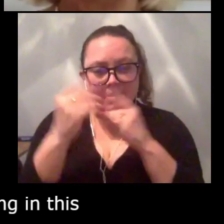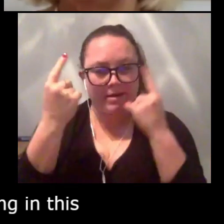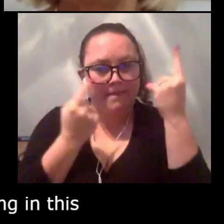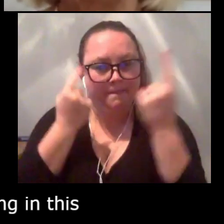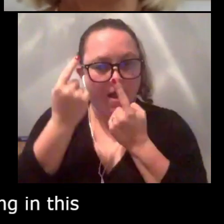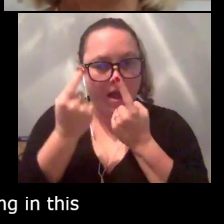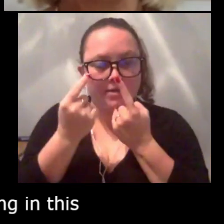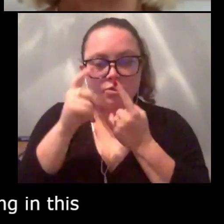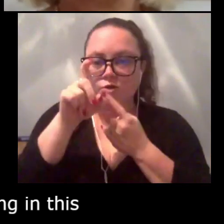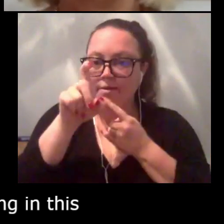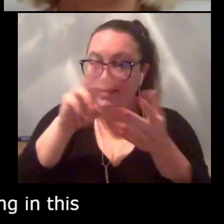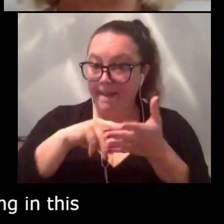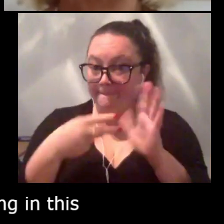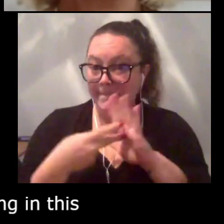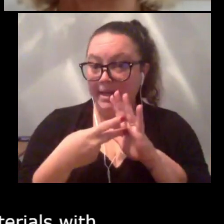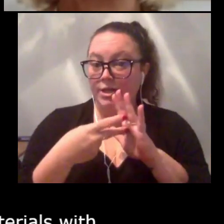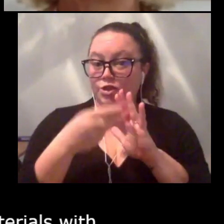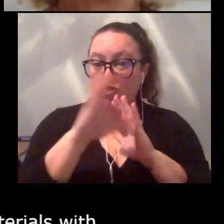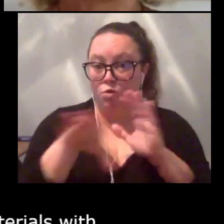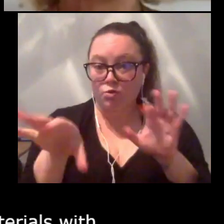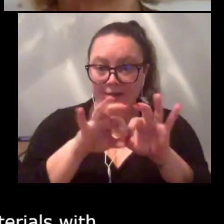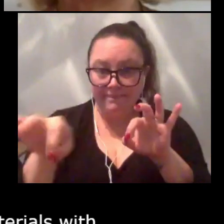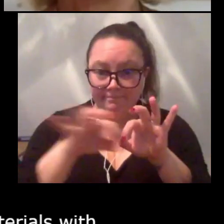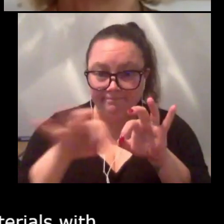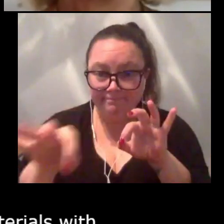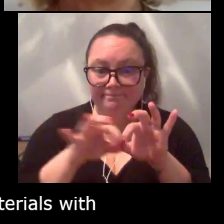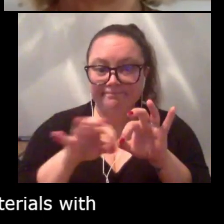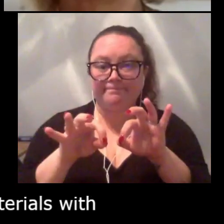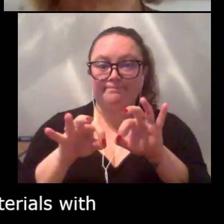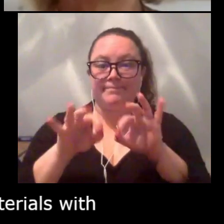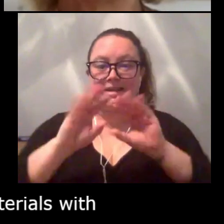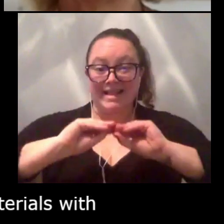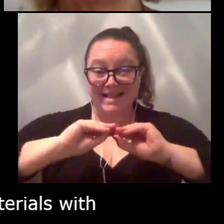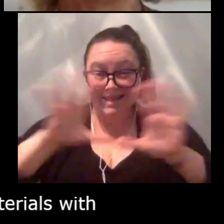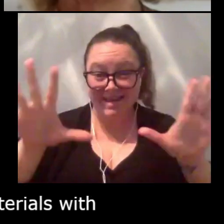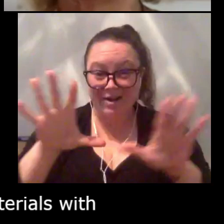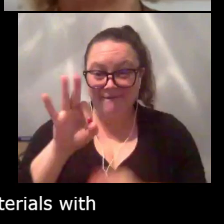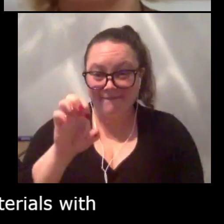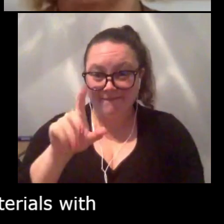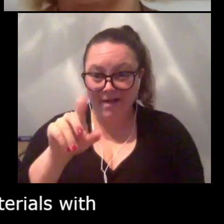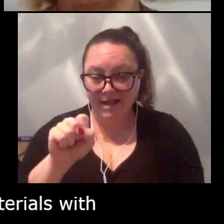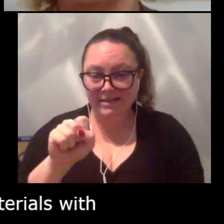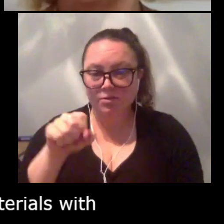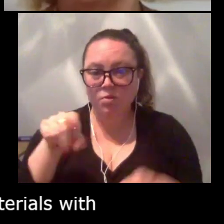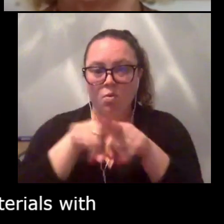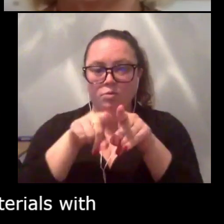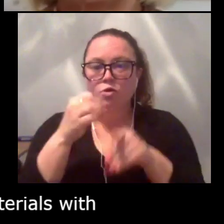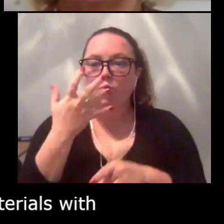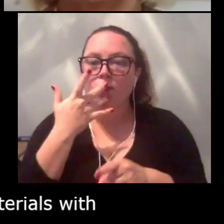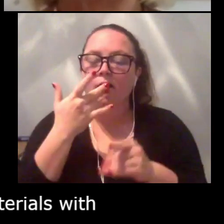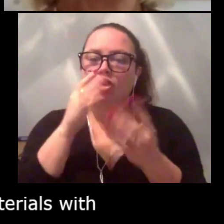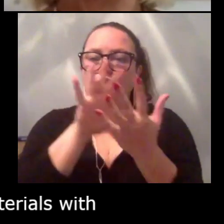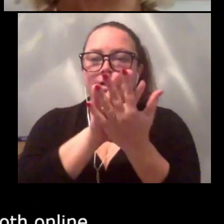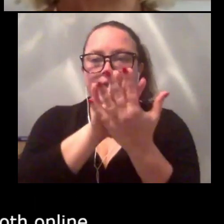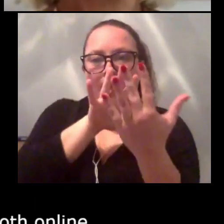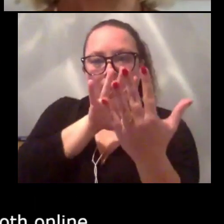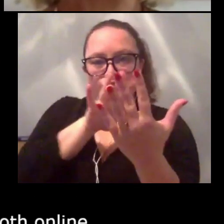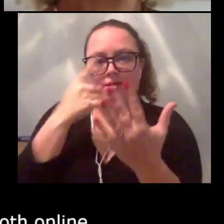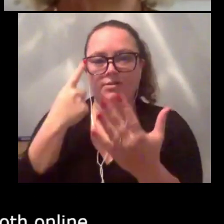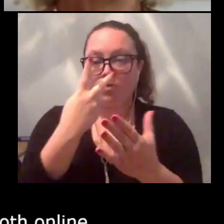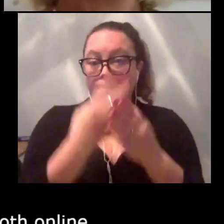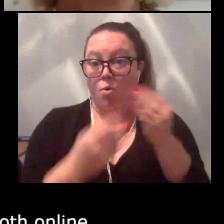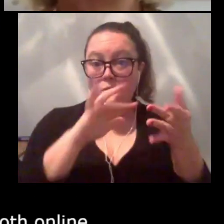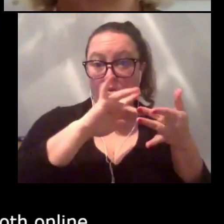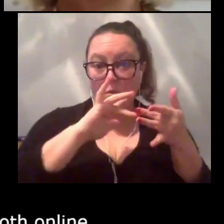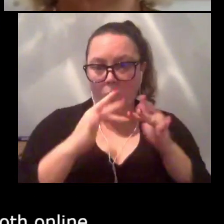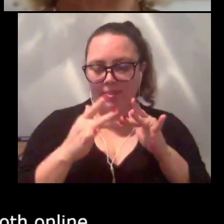caption videos, clear fonts and good contrast in both online and printed material. Okay, just to finish